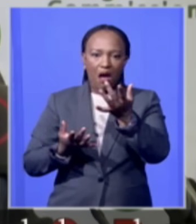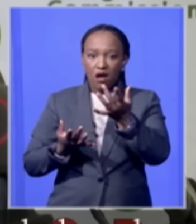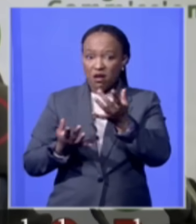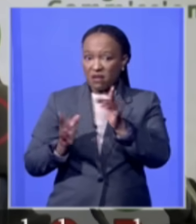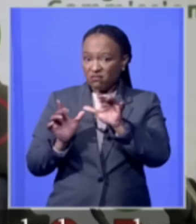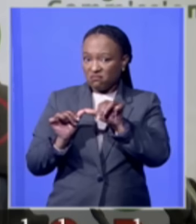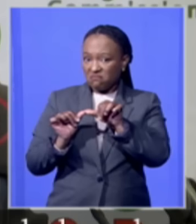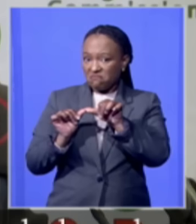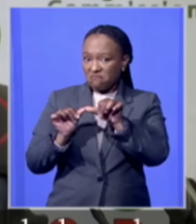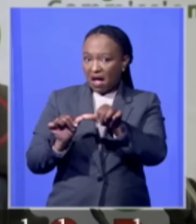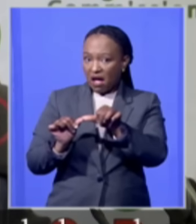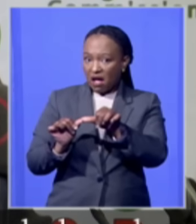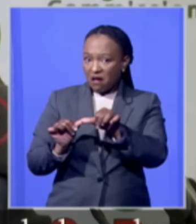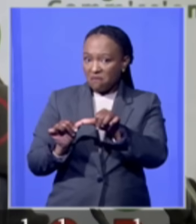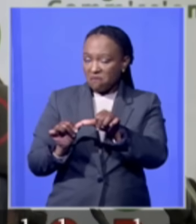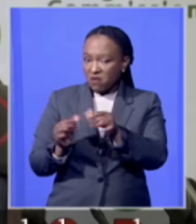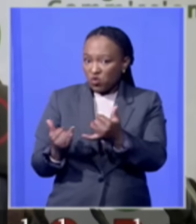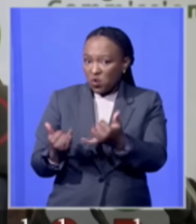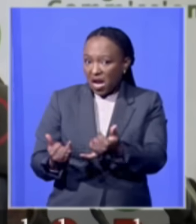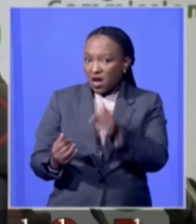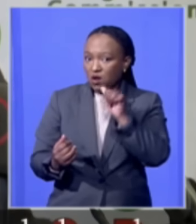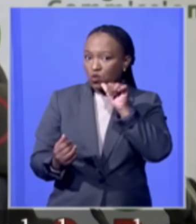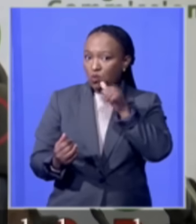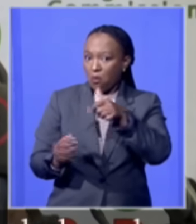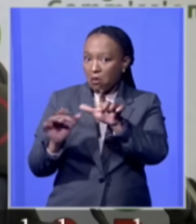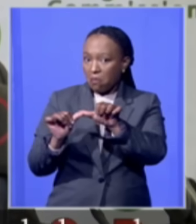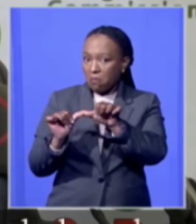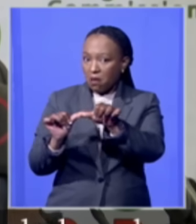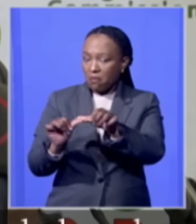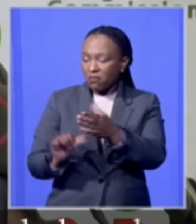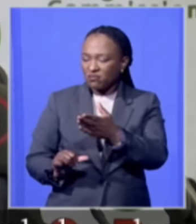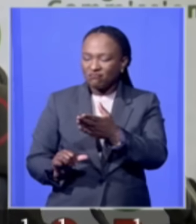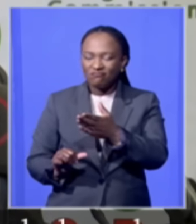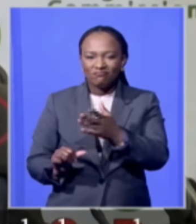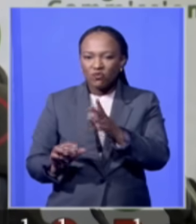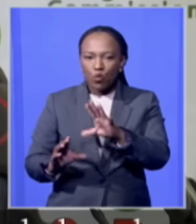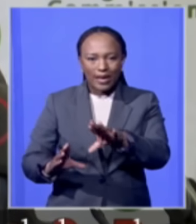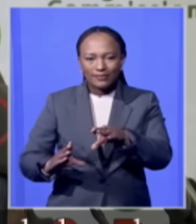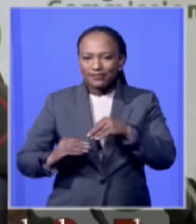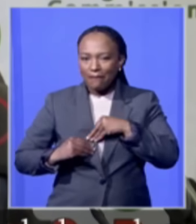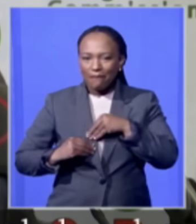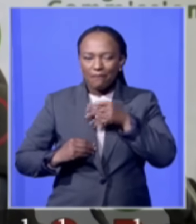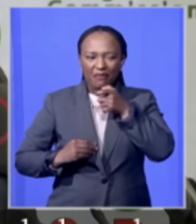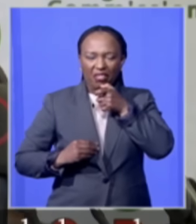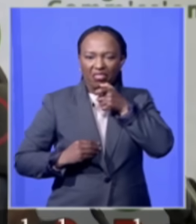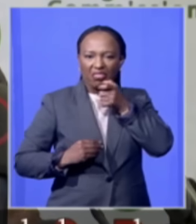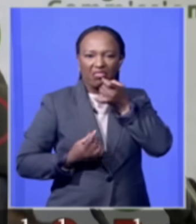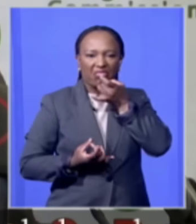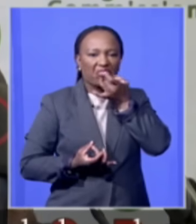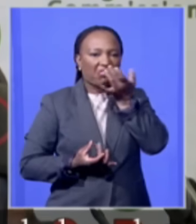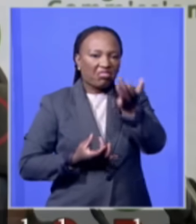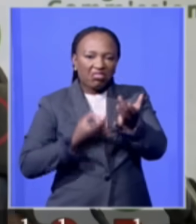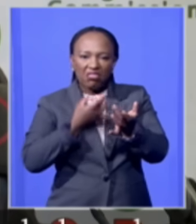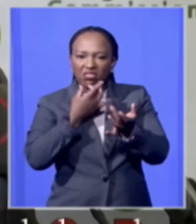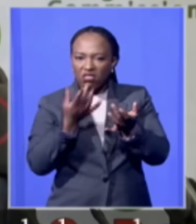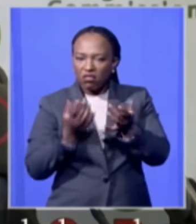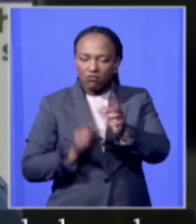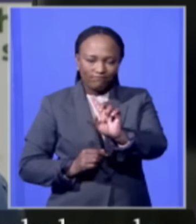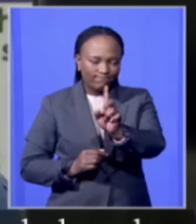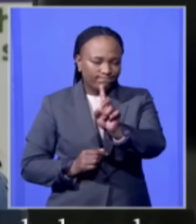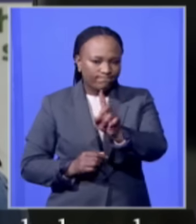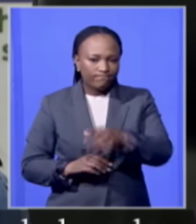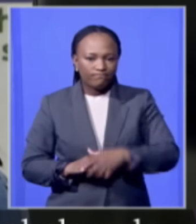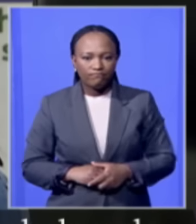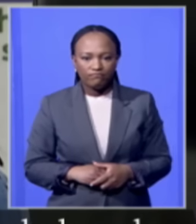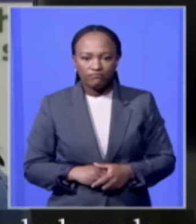tomorrow, not any time. We are not taking insults anymore. We will do what needs to be done.